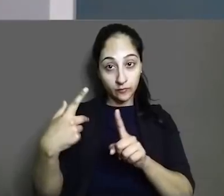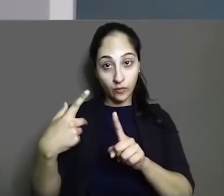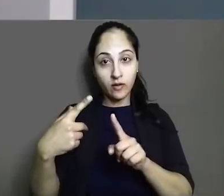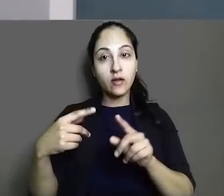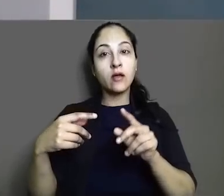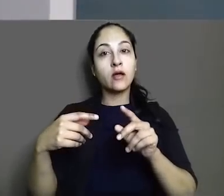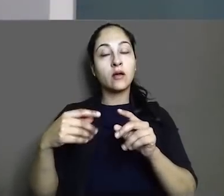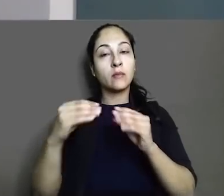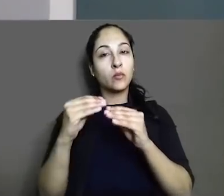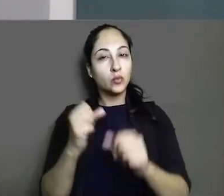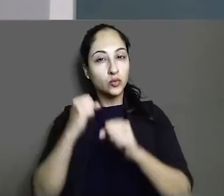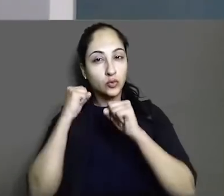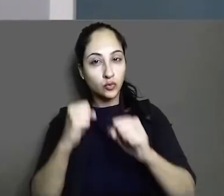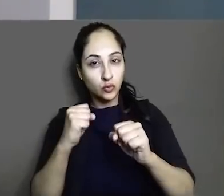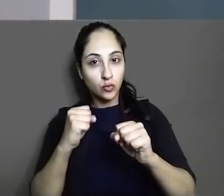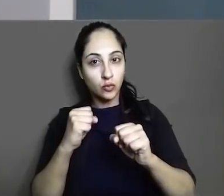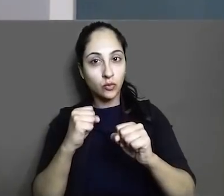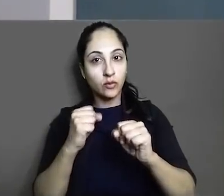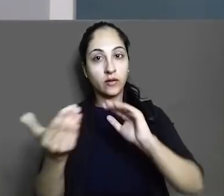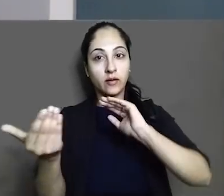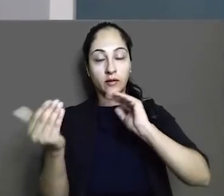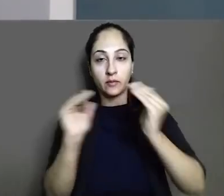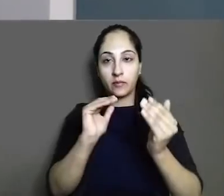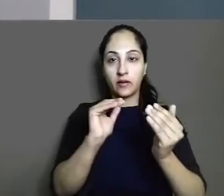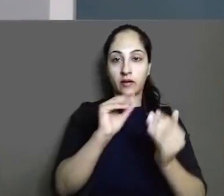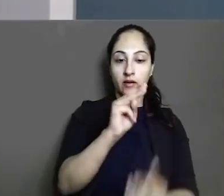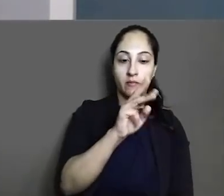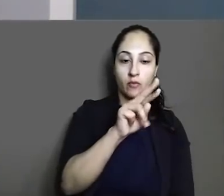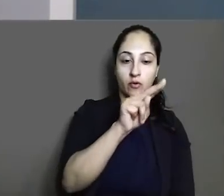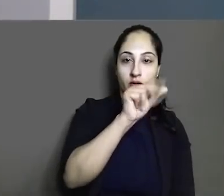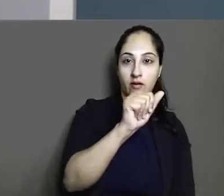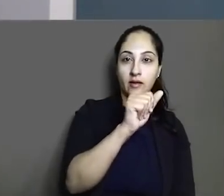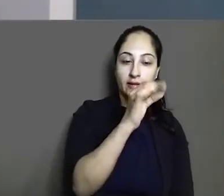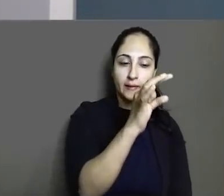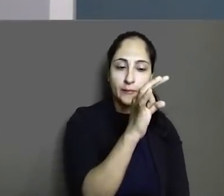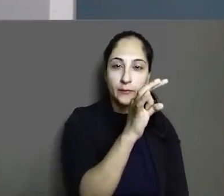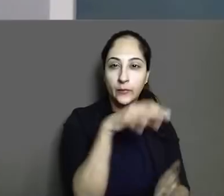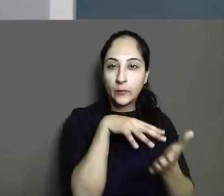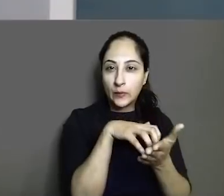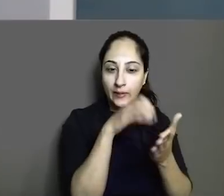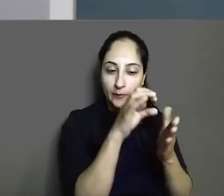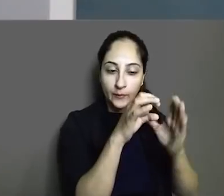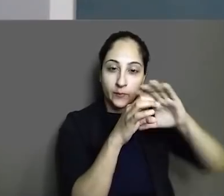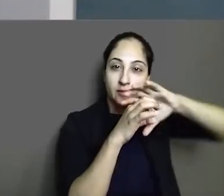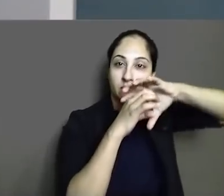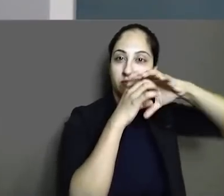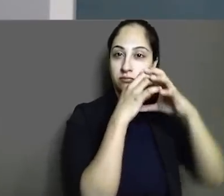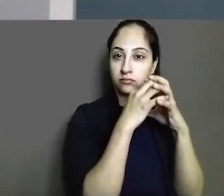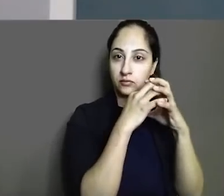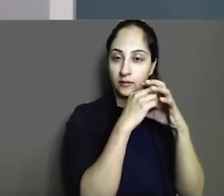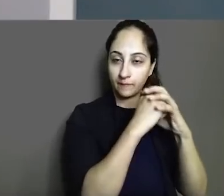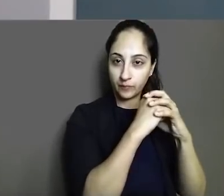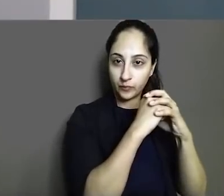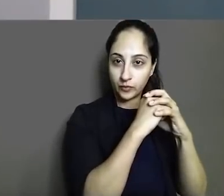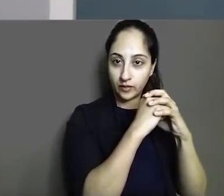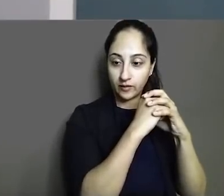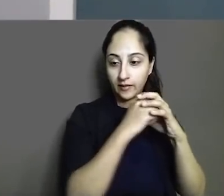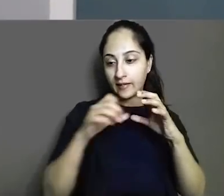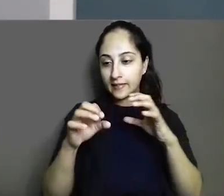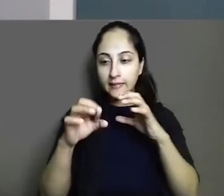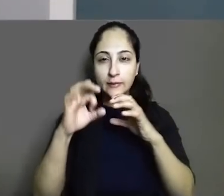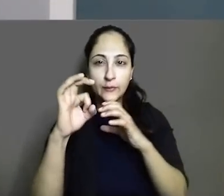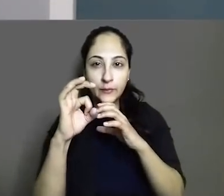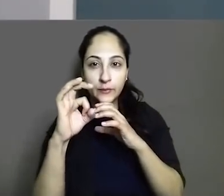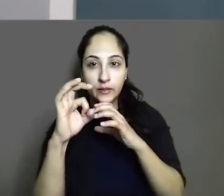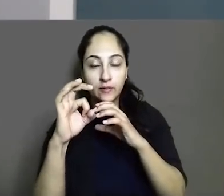in the highest risk groups because of the higher level of protection. But any vaccine is better than no vaccine. And remember, back